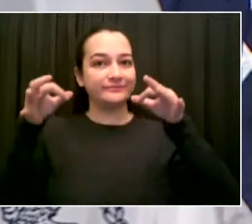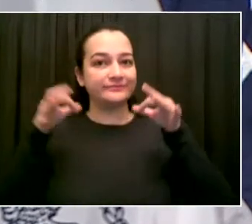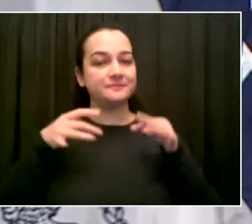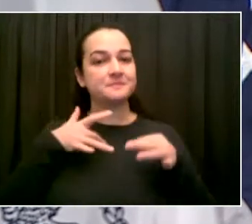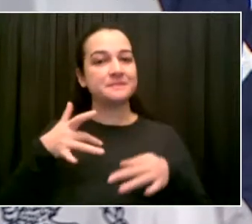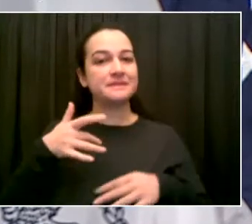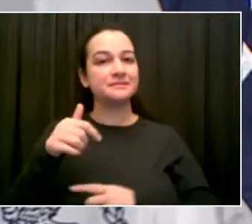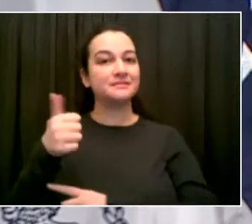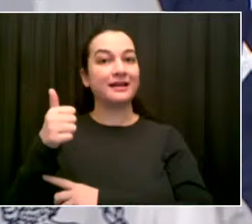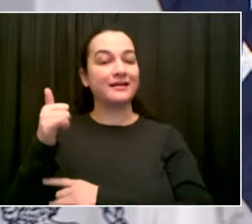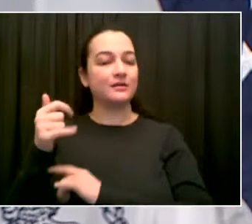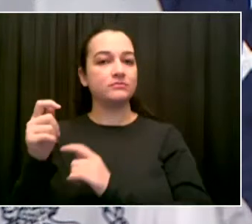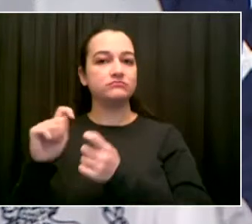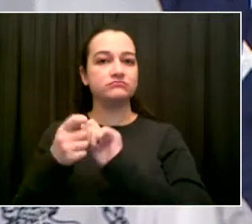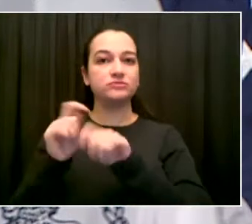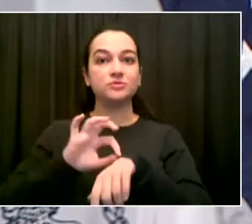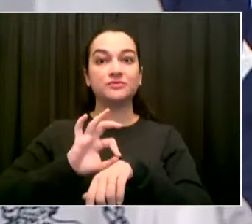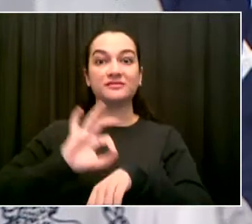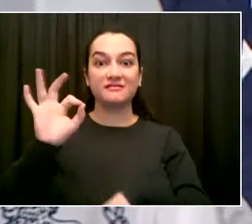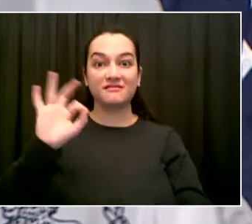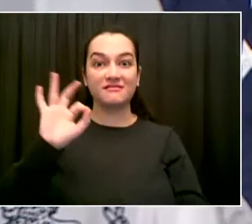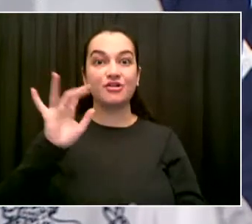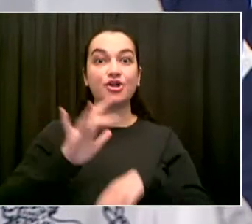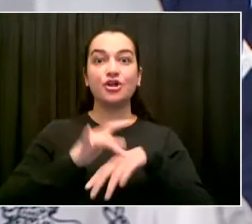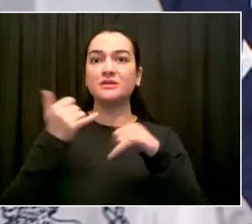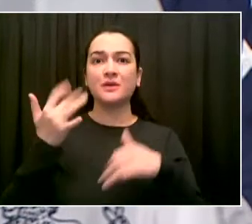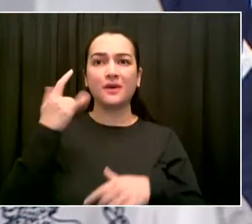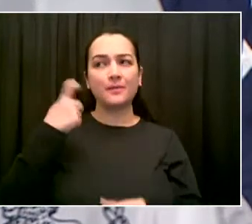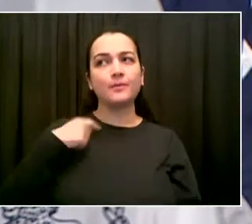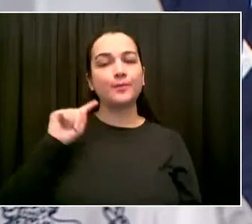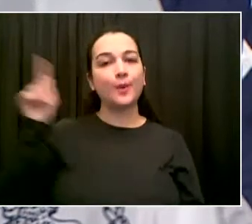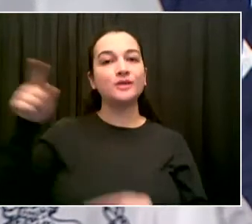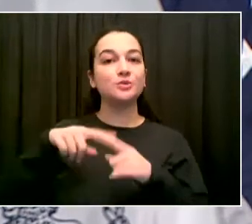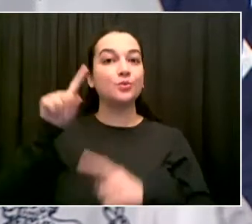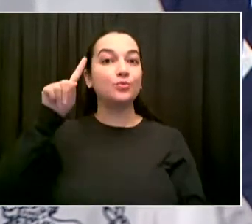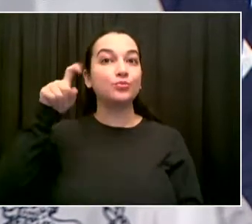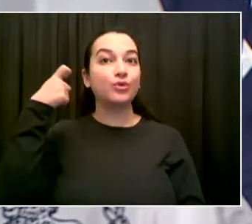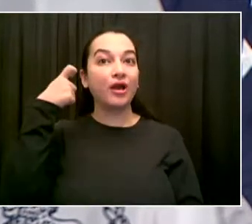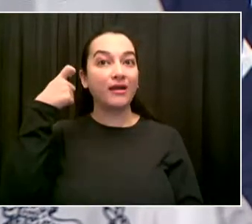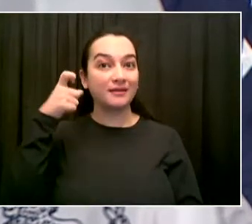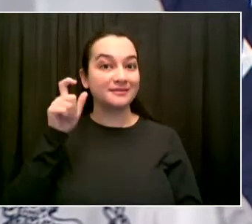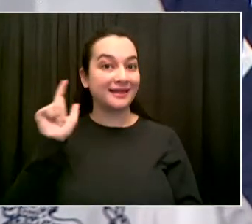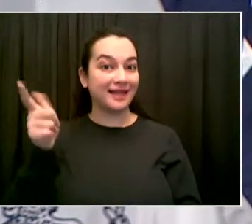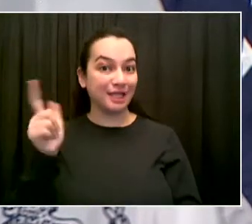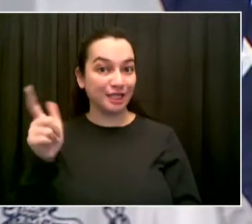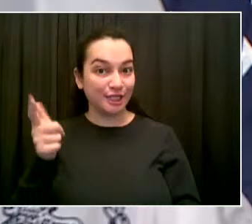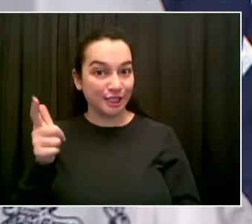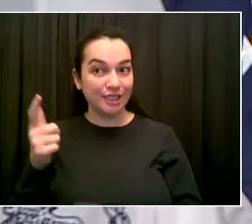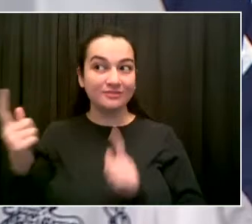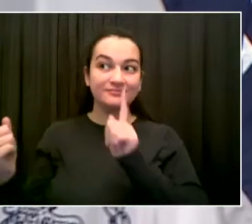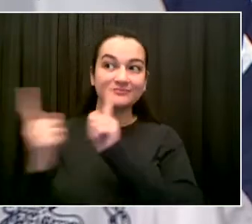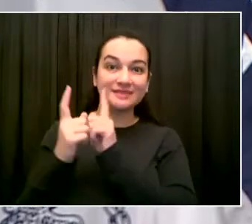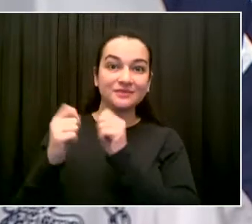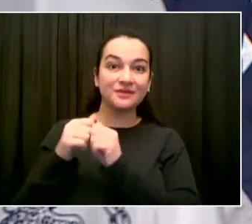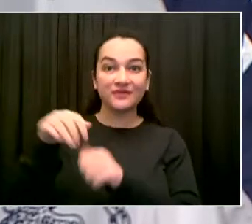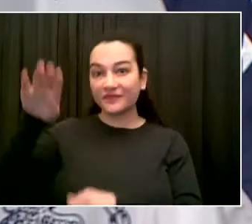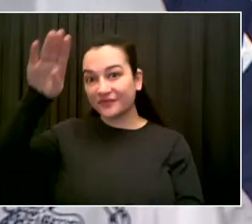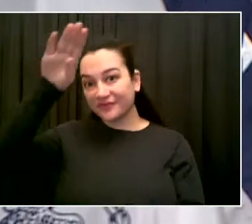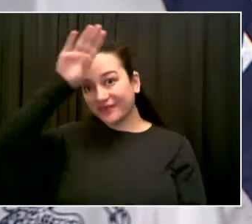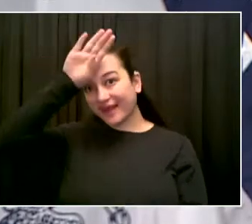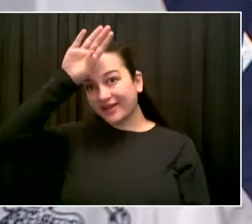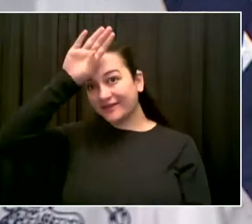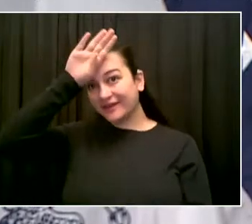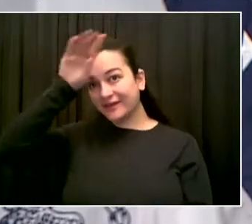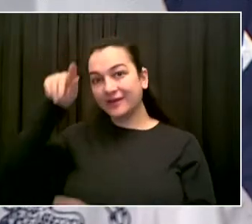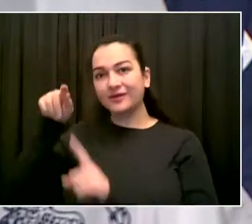plaque dedication ceremony for firefighter Christopher Slotnick, a hero of this city who did so much for